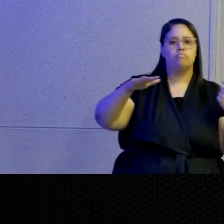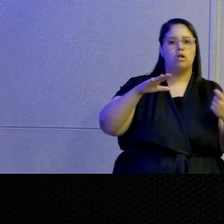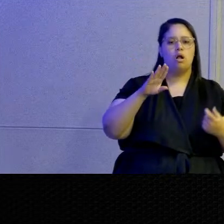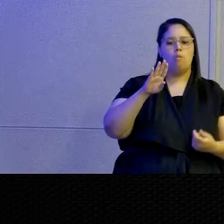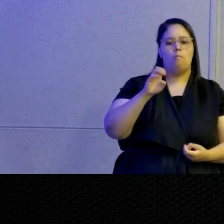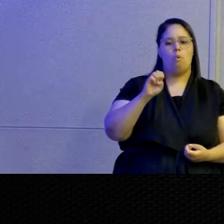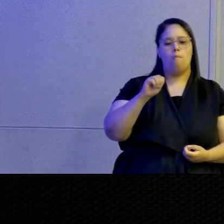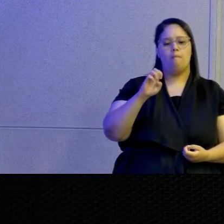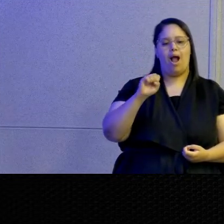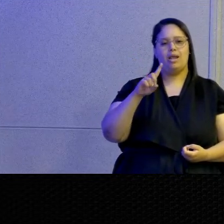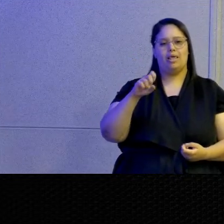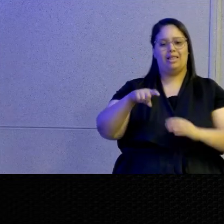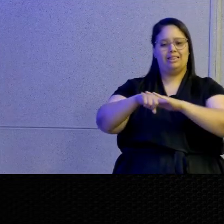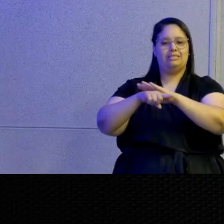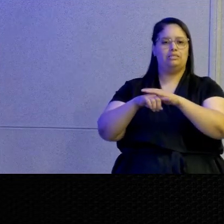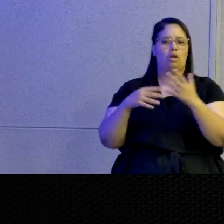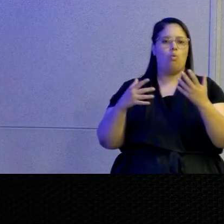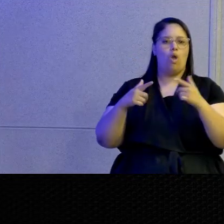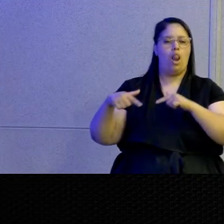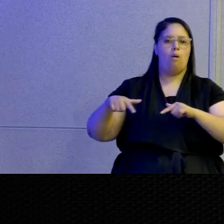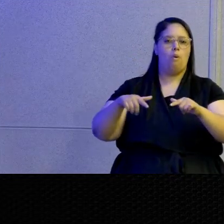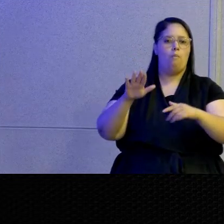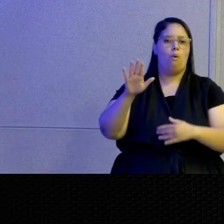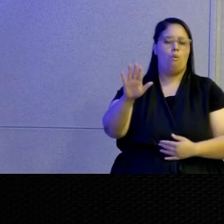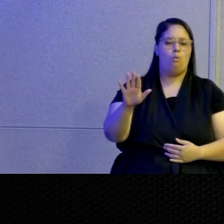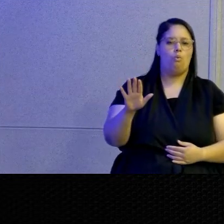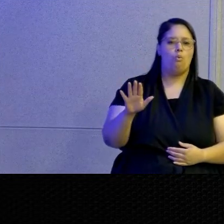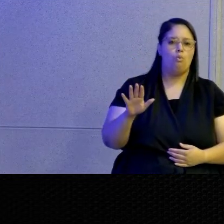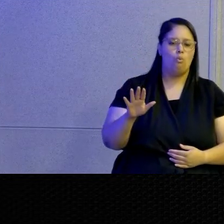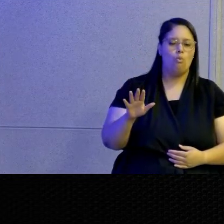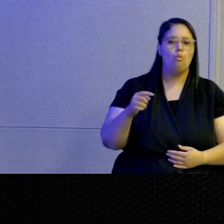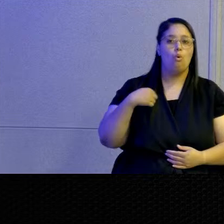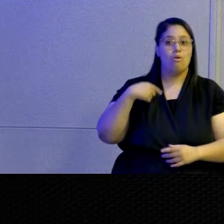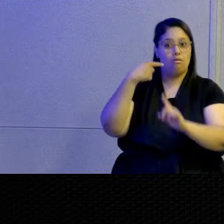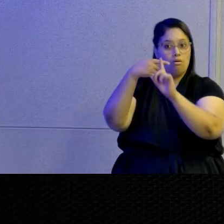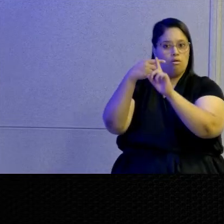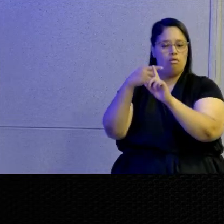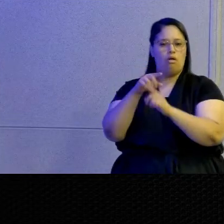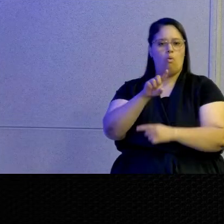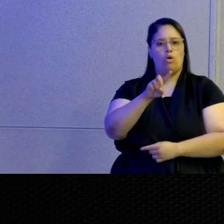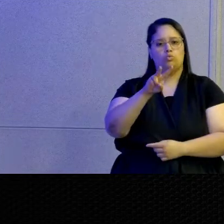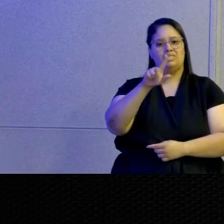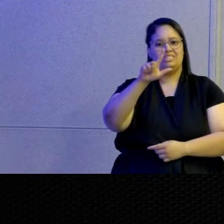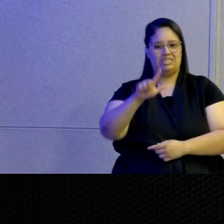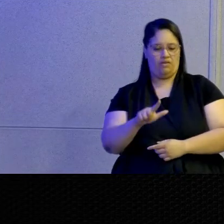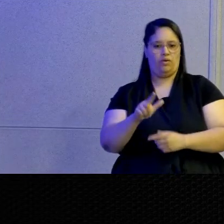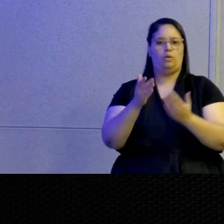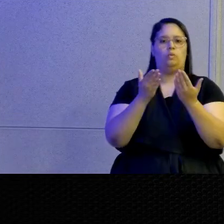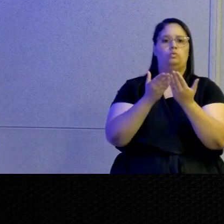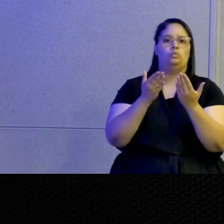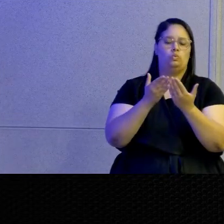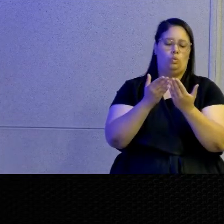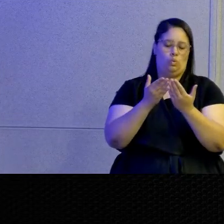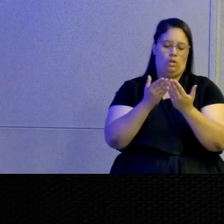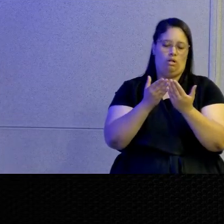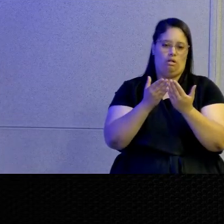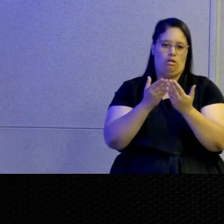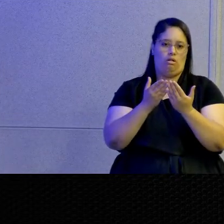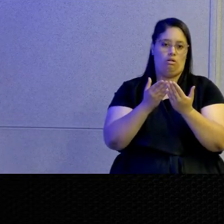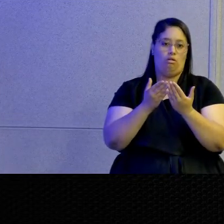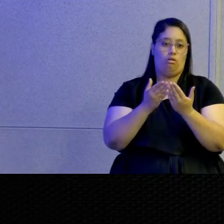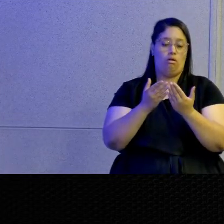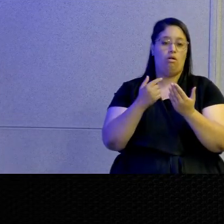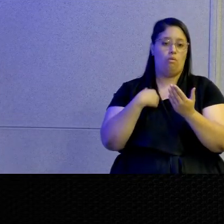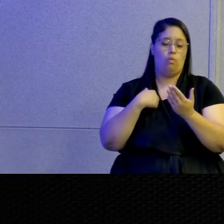Mopani districts in Limpopo. And we were targeting 127 schools. And we were